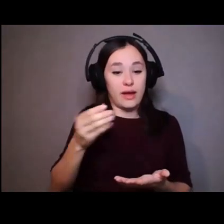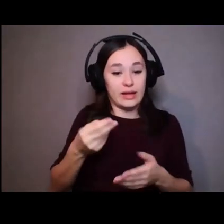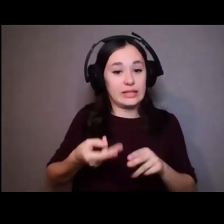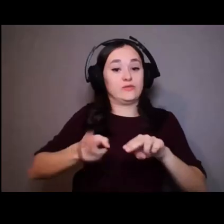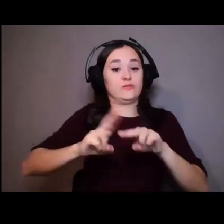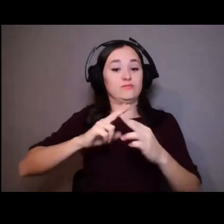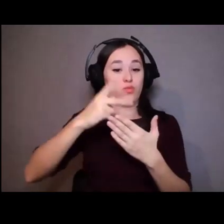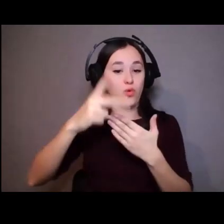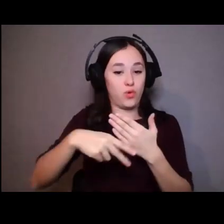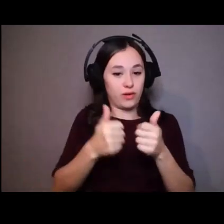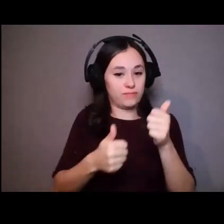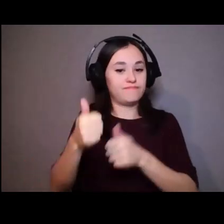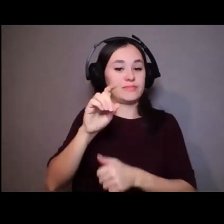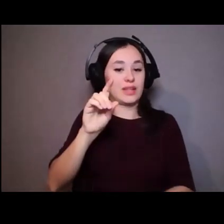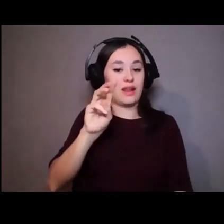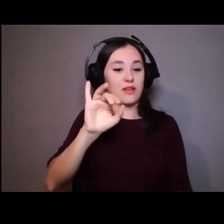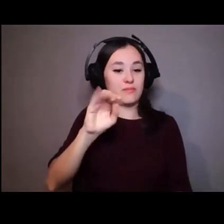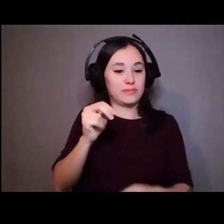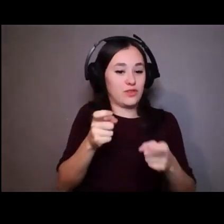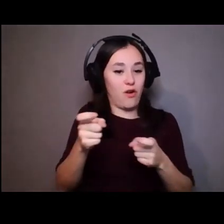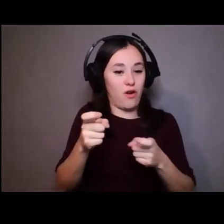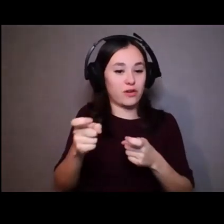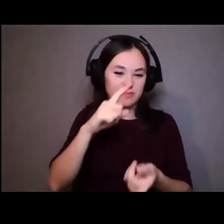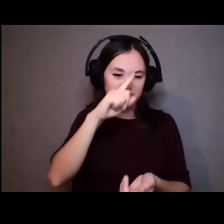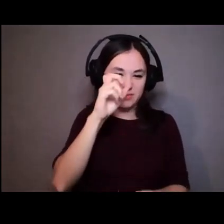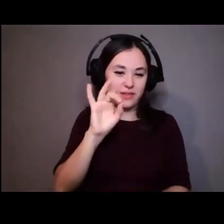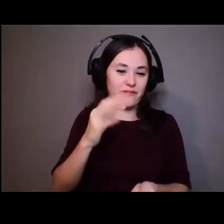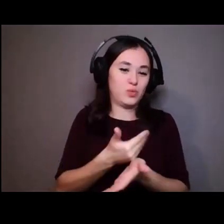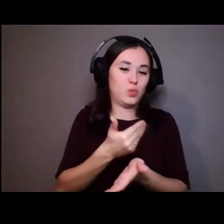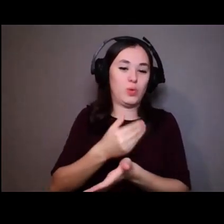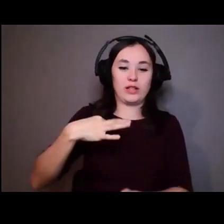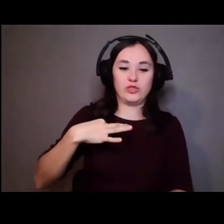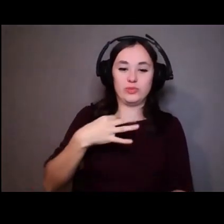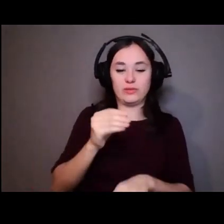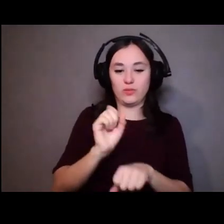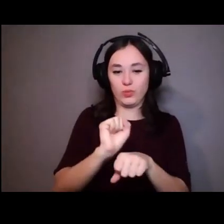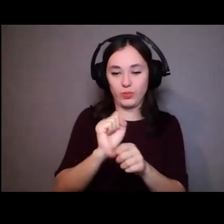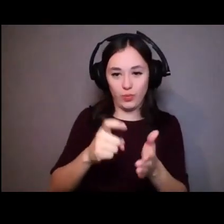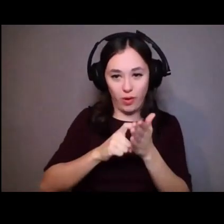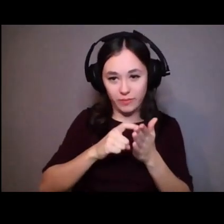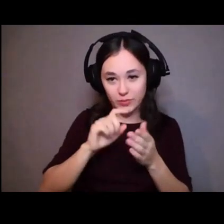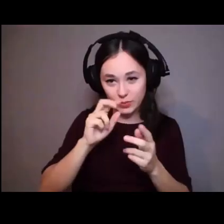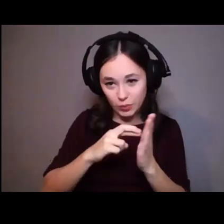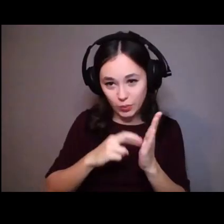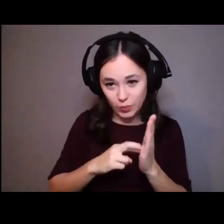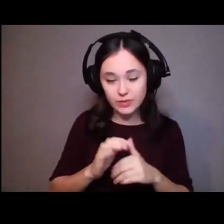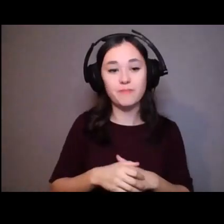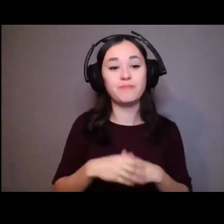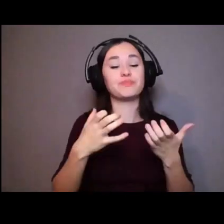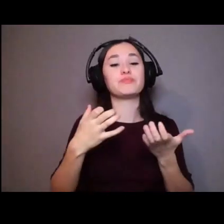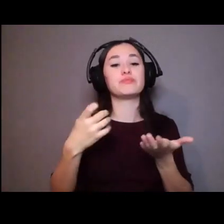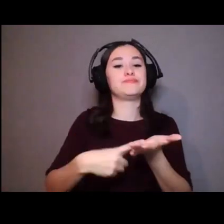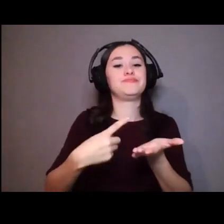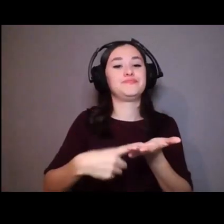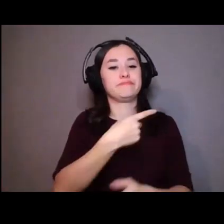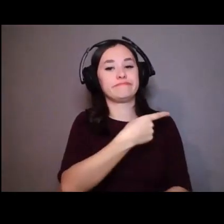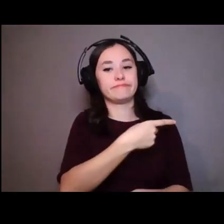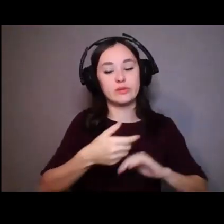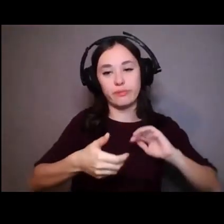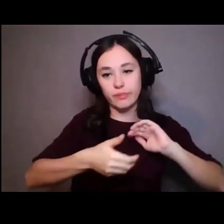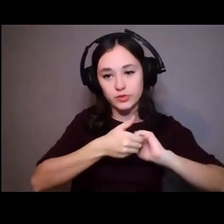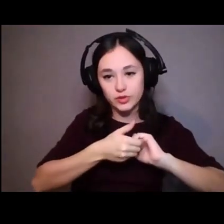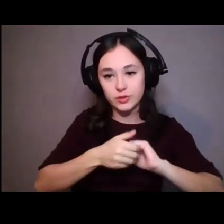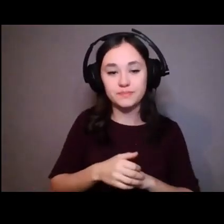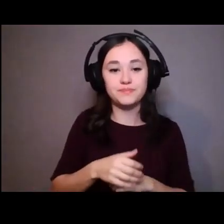requirement rules. If you go to the next slide, I just wanted to take a moment to talk about this federal-state partnership and place Colorado